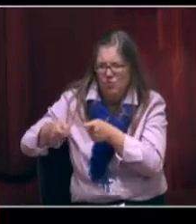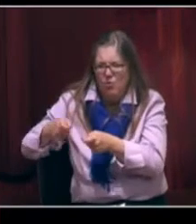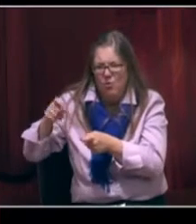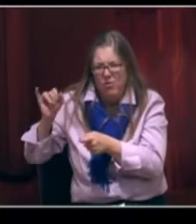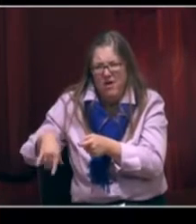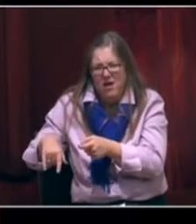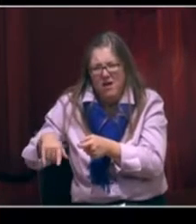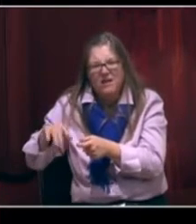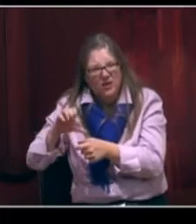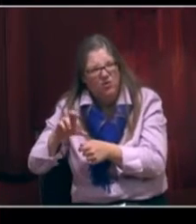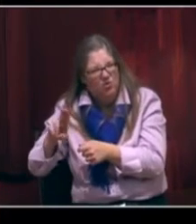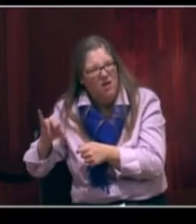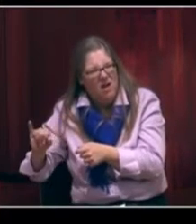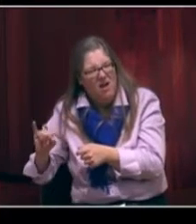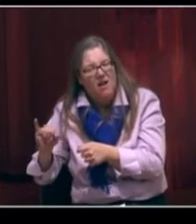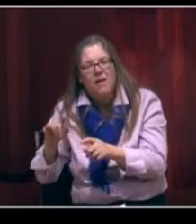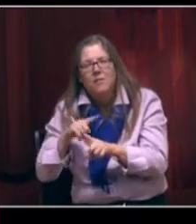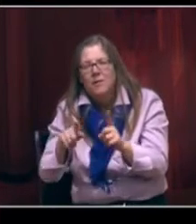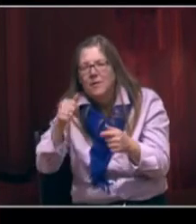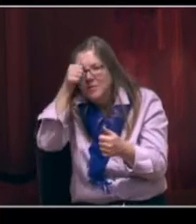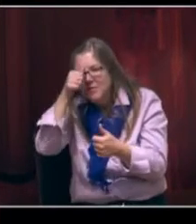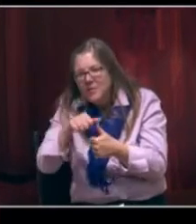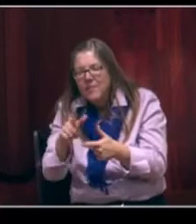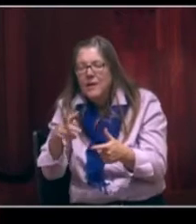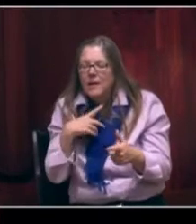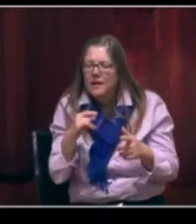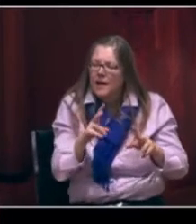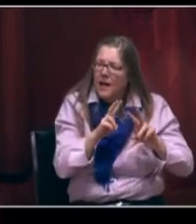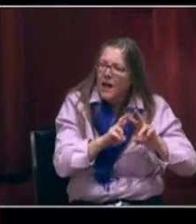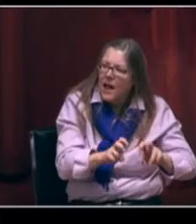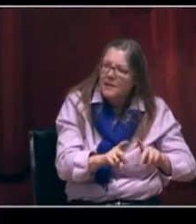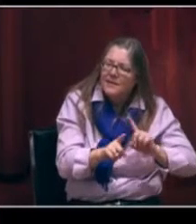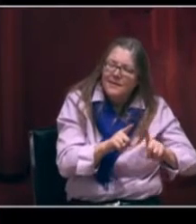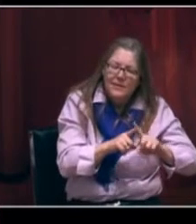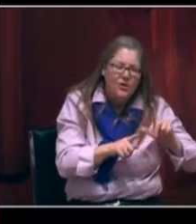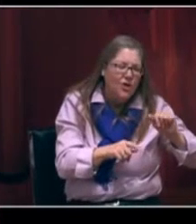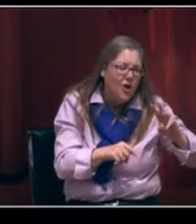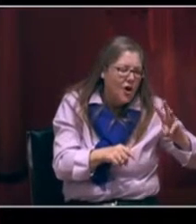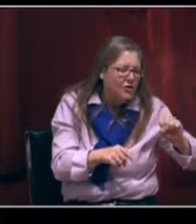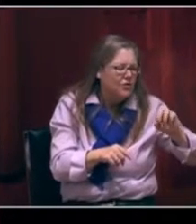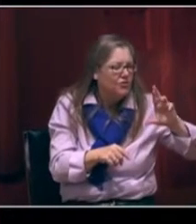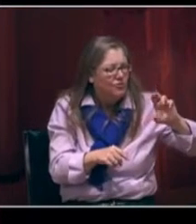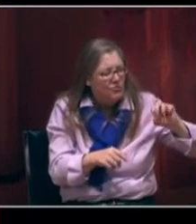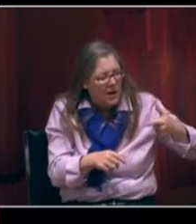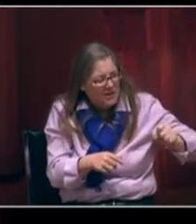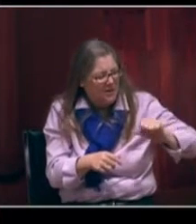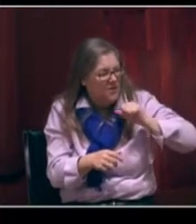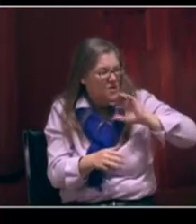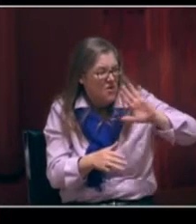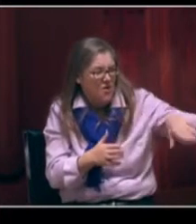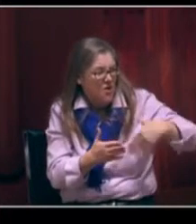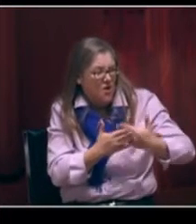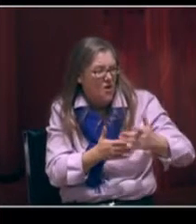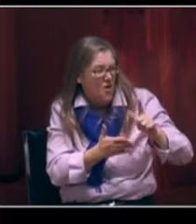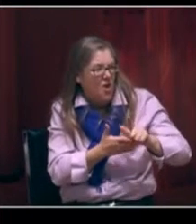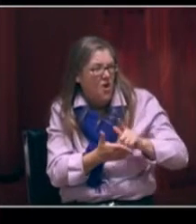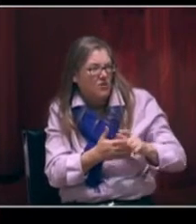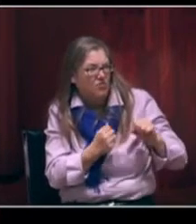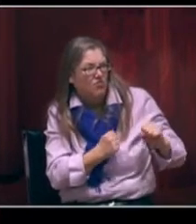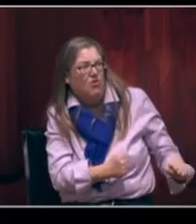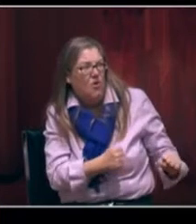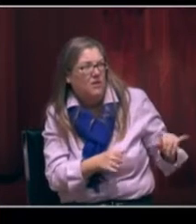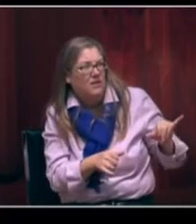CUI. But keep in mind that when we conducted an analysis of all these laws and regulations, we found that not all laws were created equal, meaning